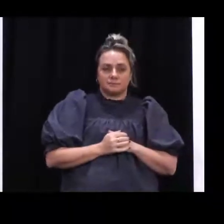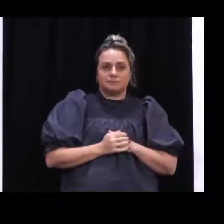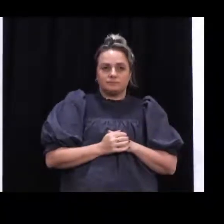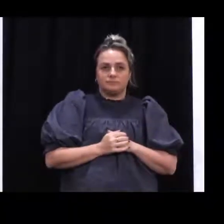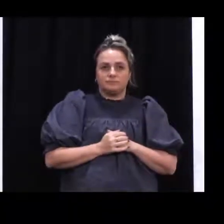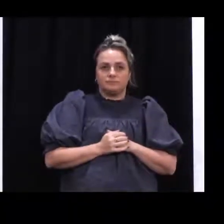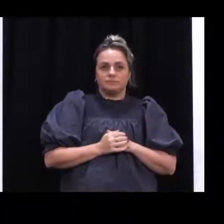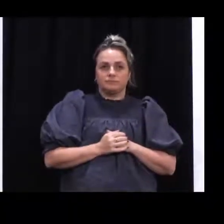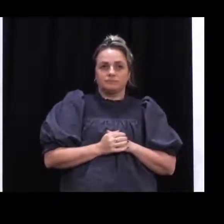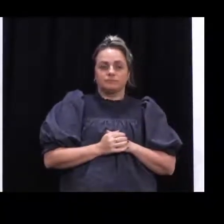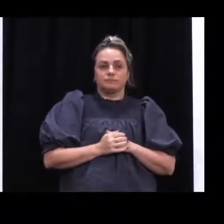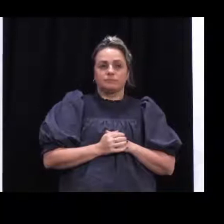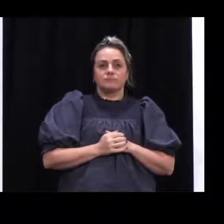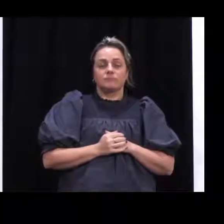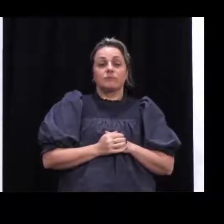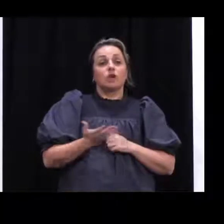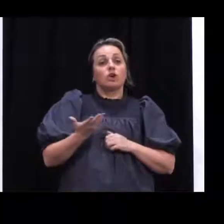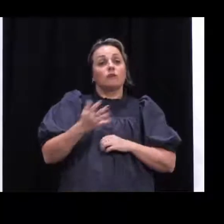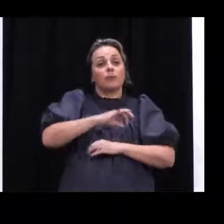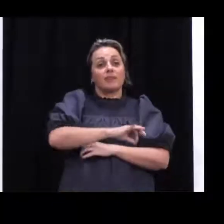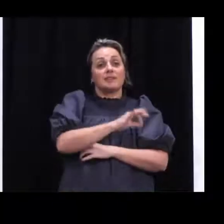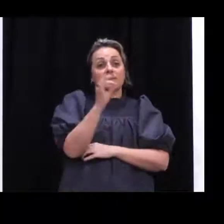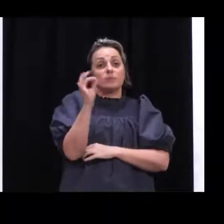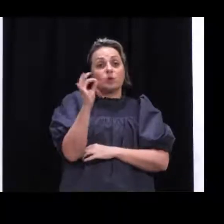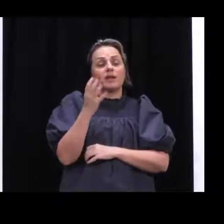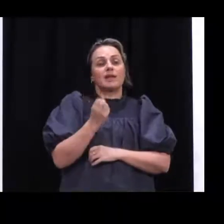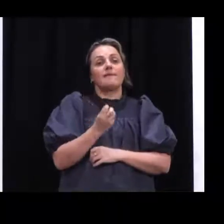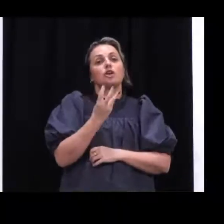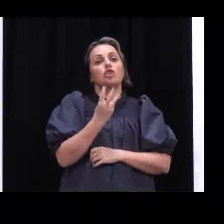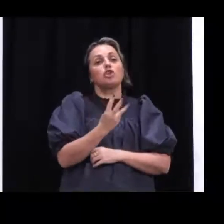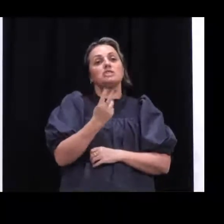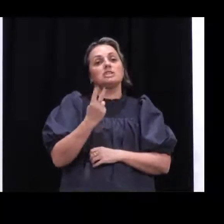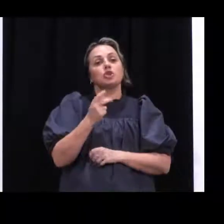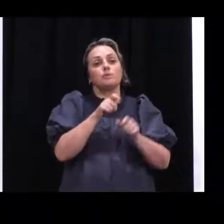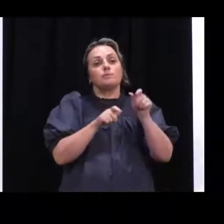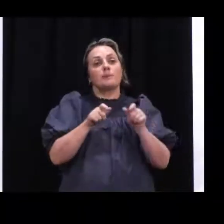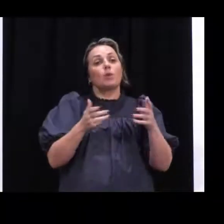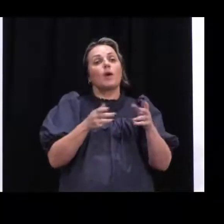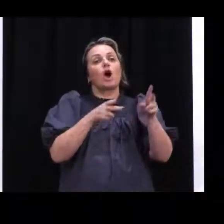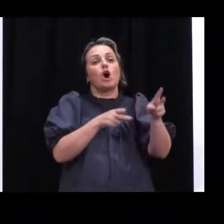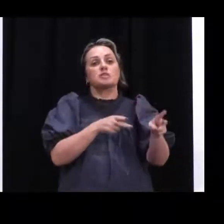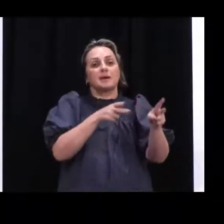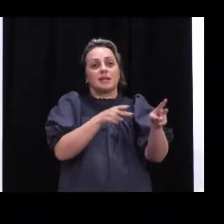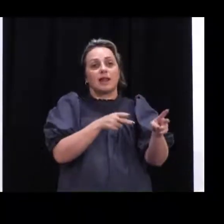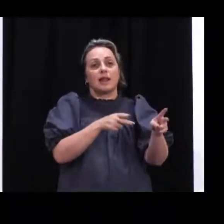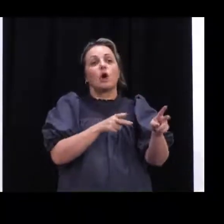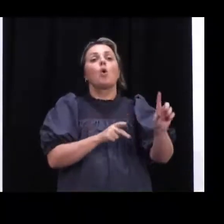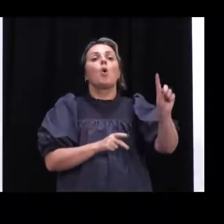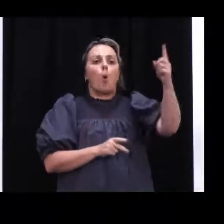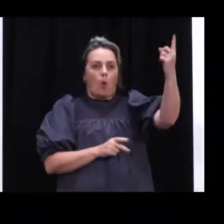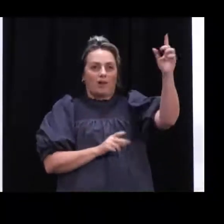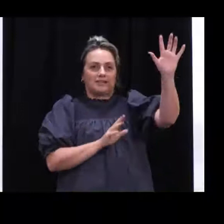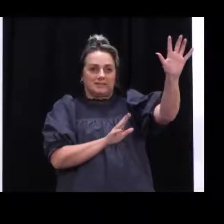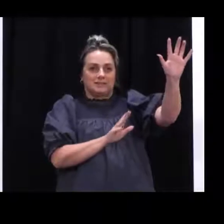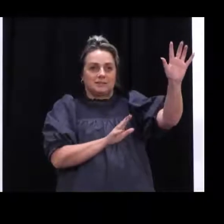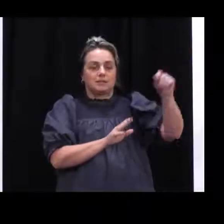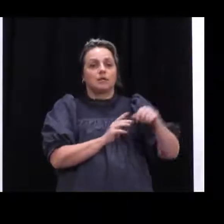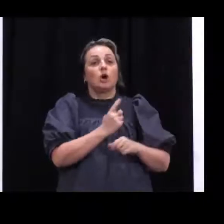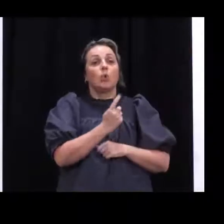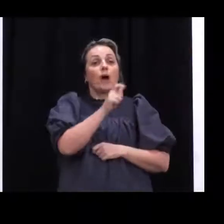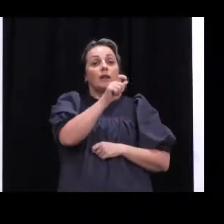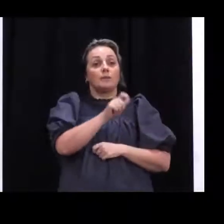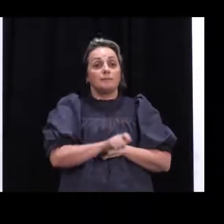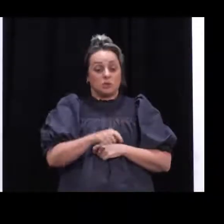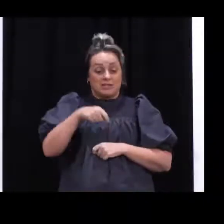interest. As of this morning, there are 32 people in hospital. They're all in Auckland hospitals after the one patient who was in